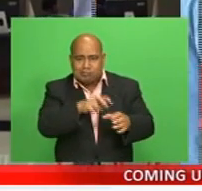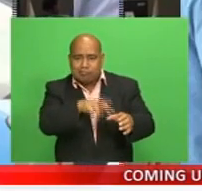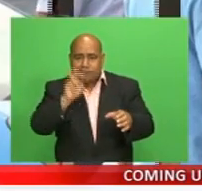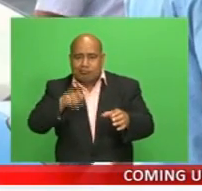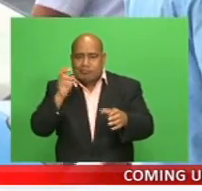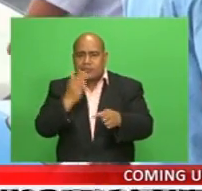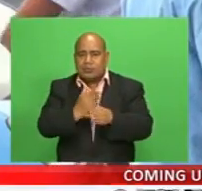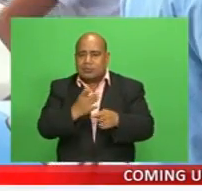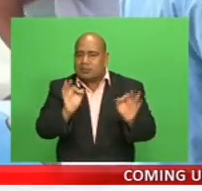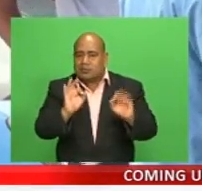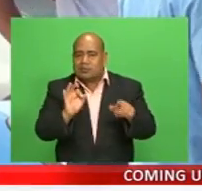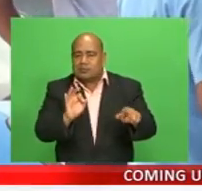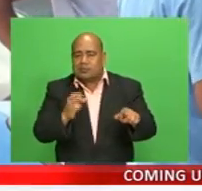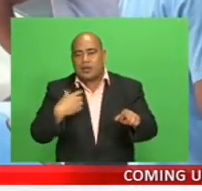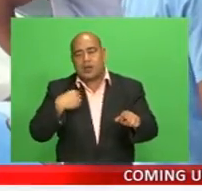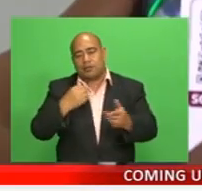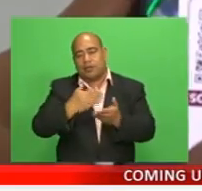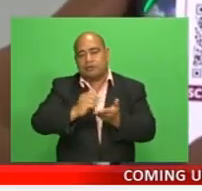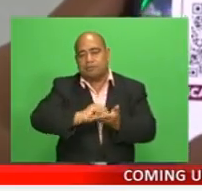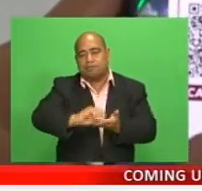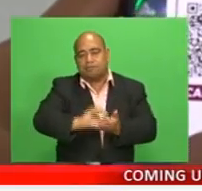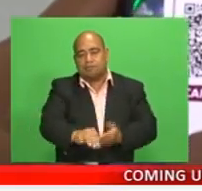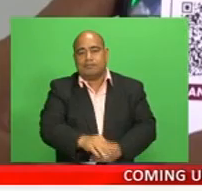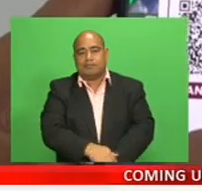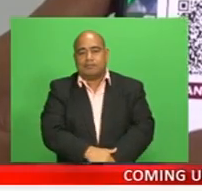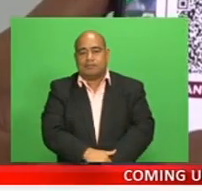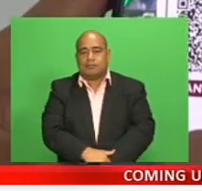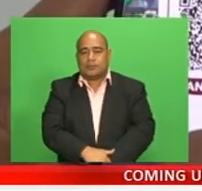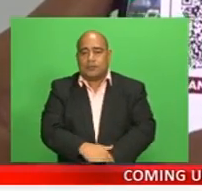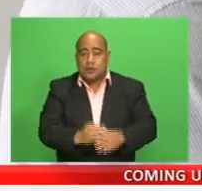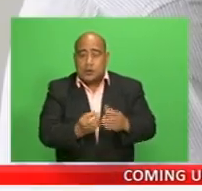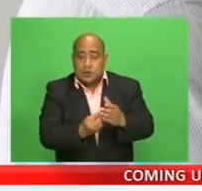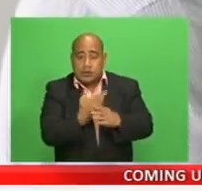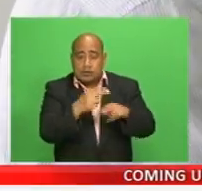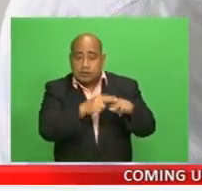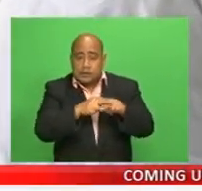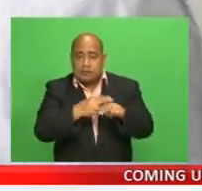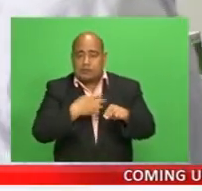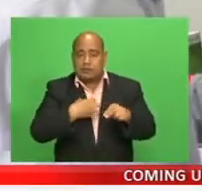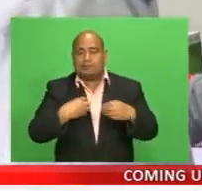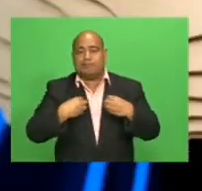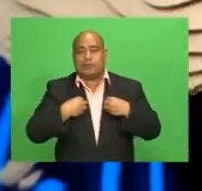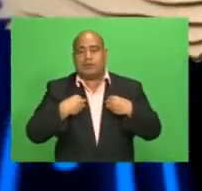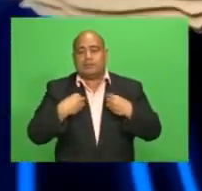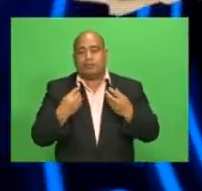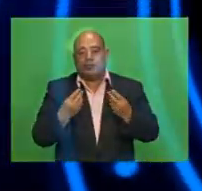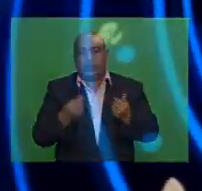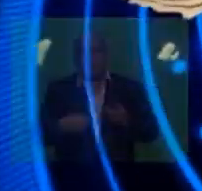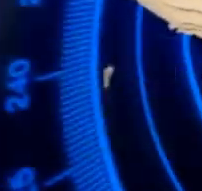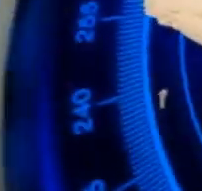FNPF assistance. And in growing Fiji, more businesses go cashless. Stay with us.